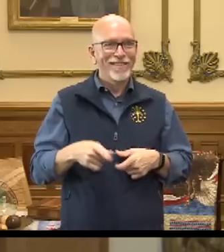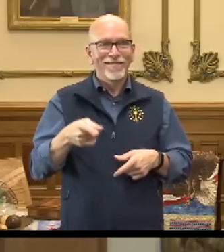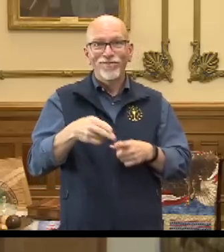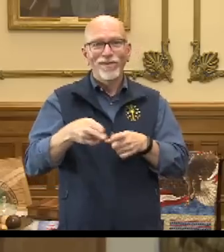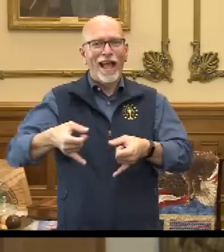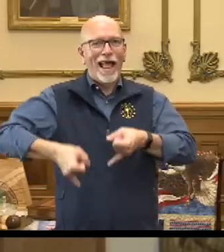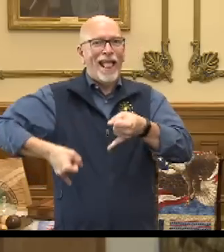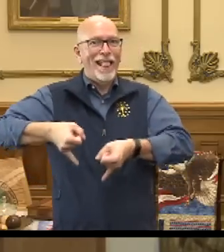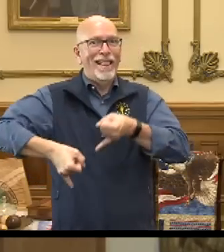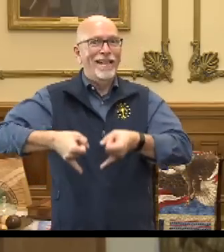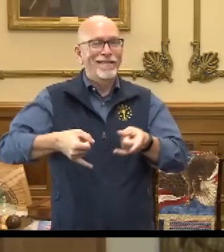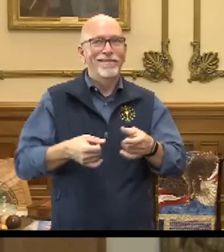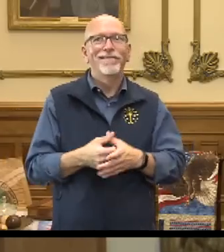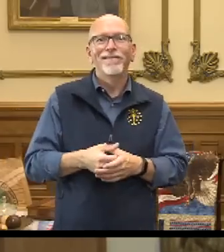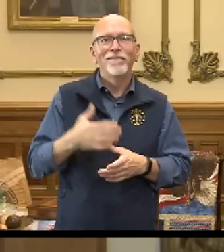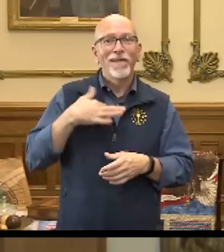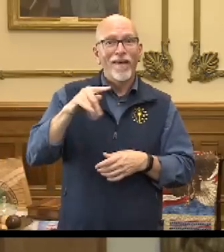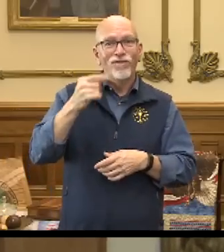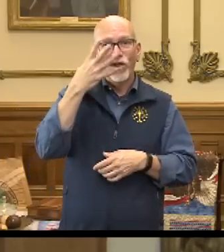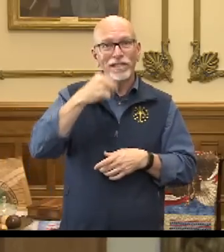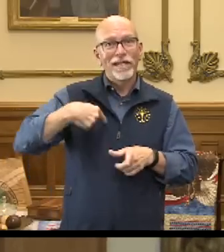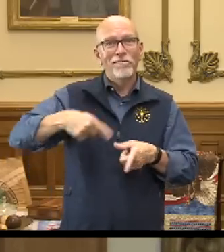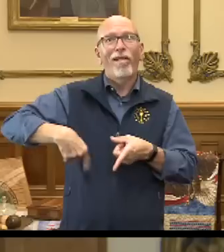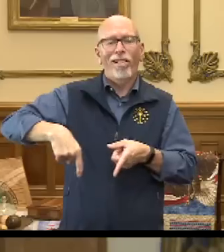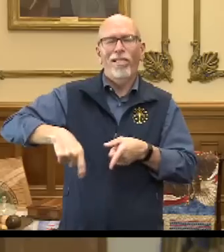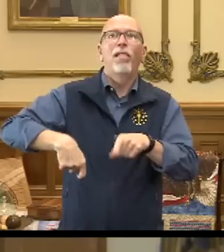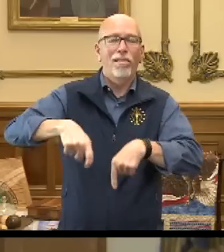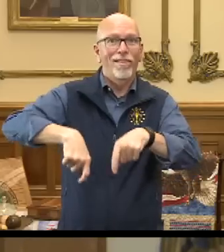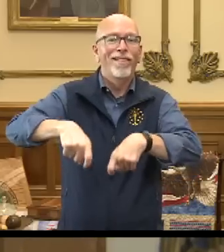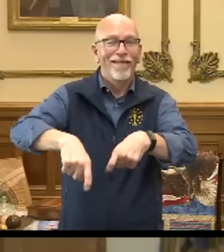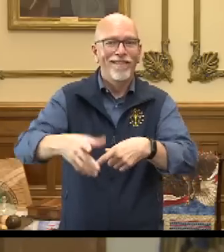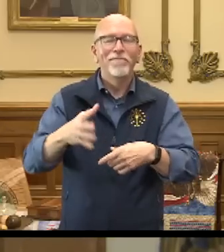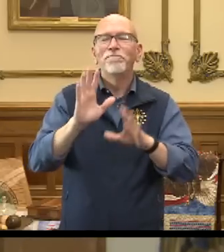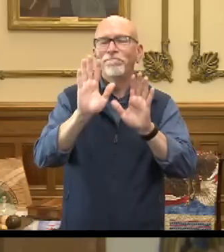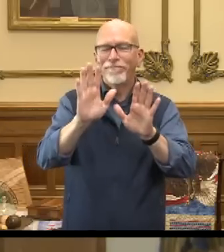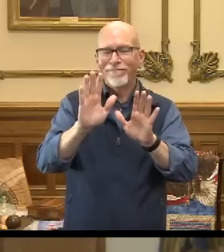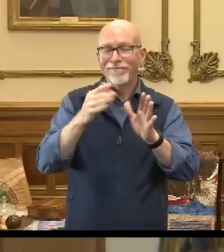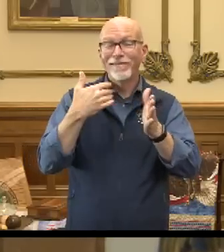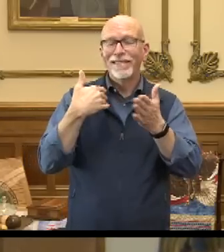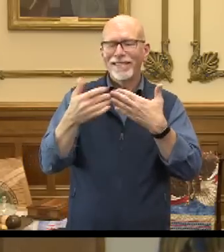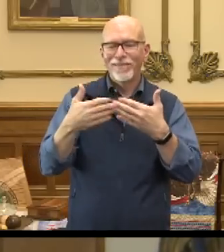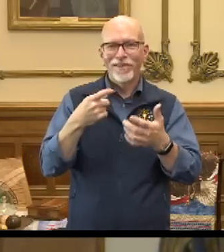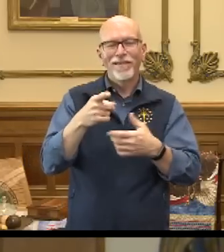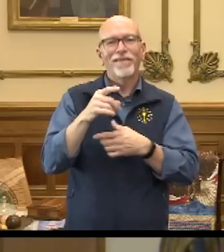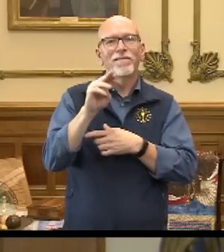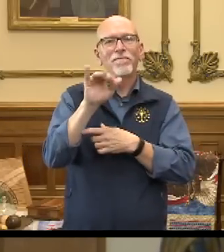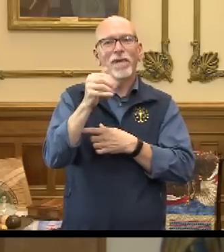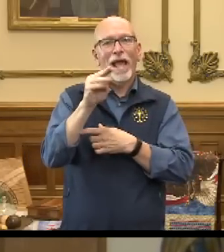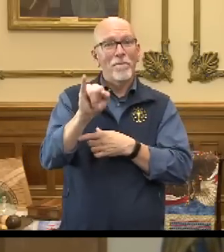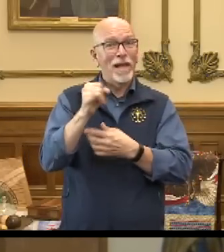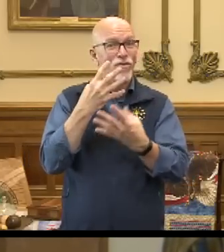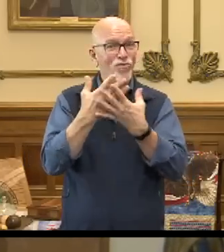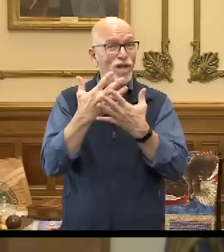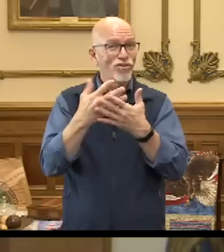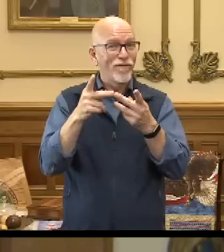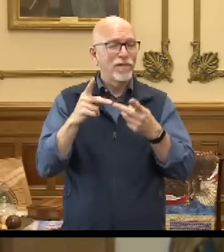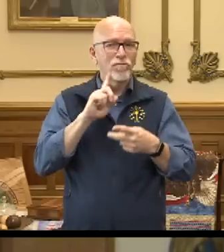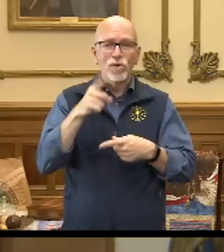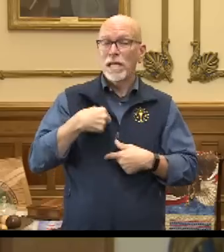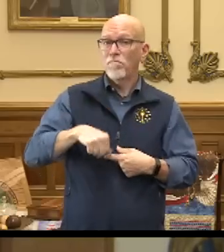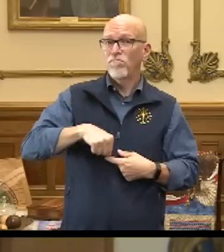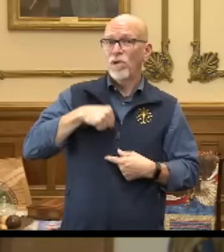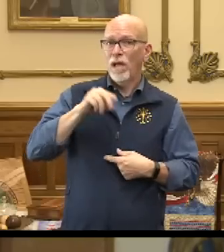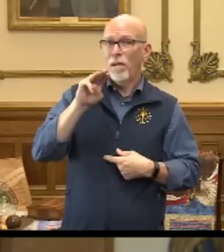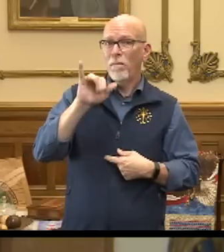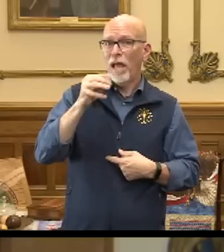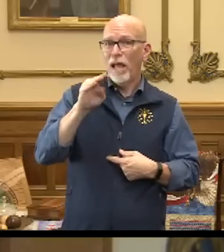high heels. My foot went asleep. Okay. Yes, so Miami Correctional Facility, I'm actually really proud of